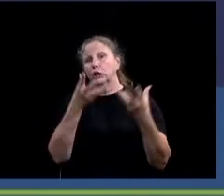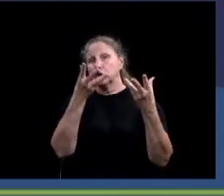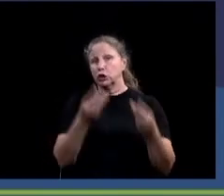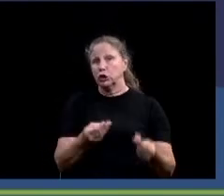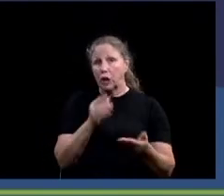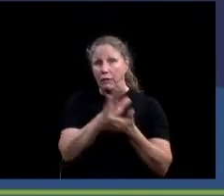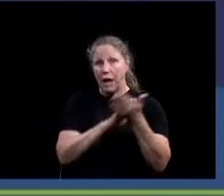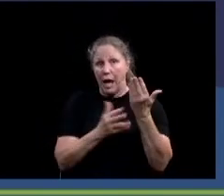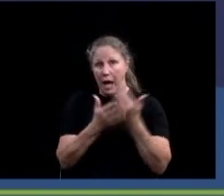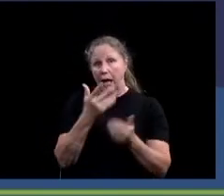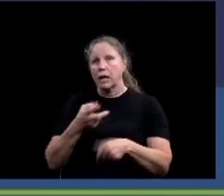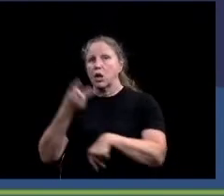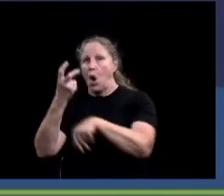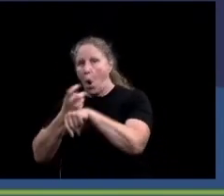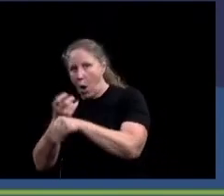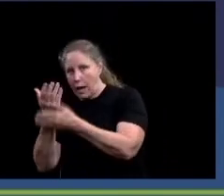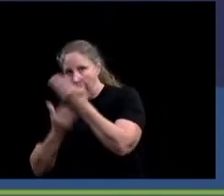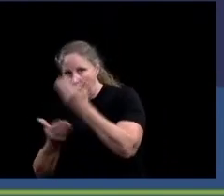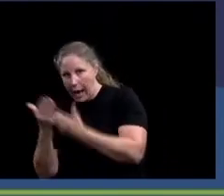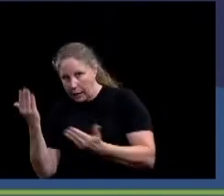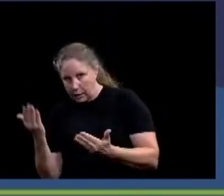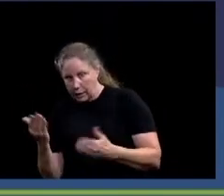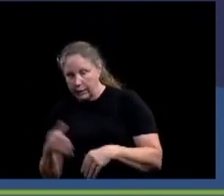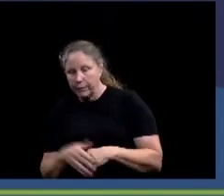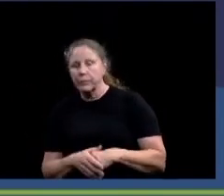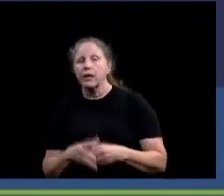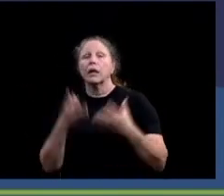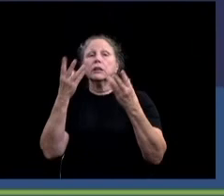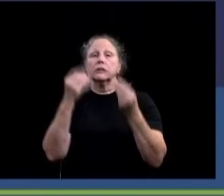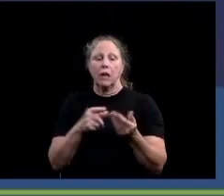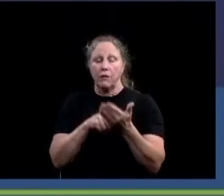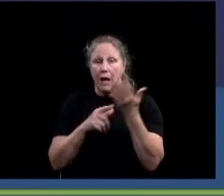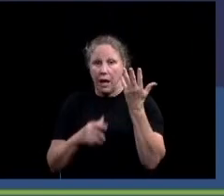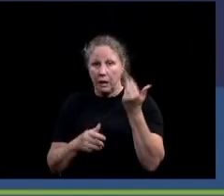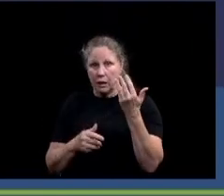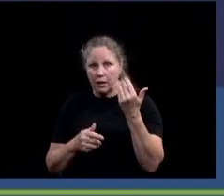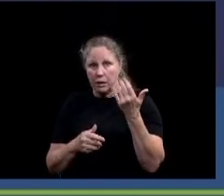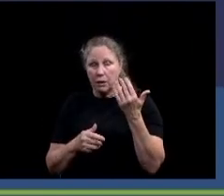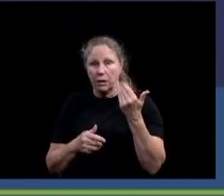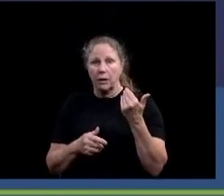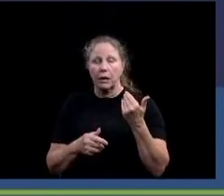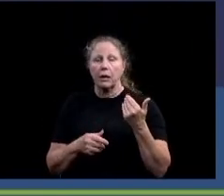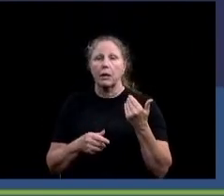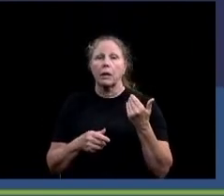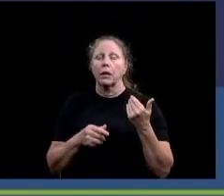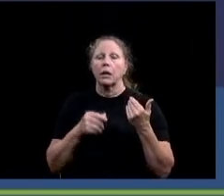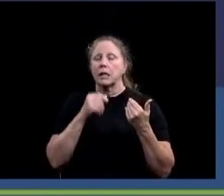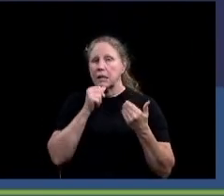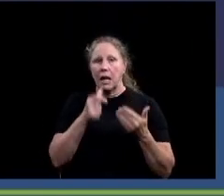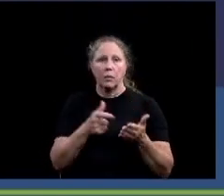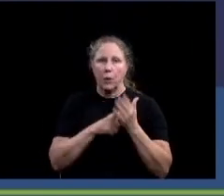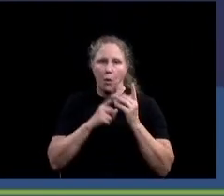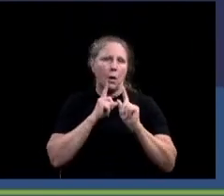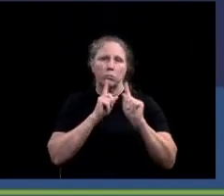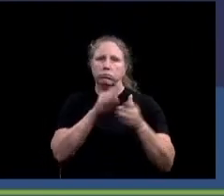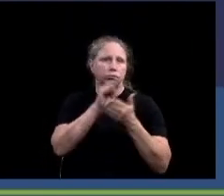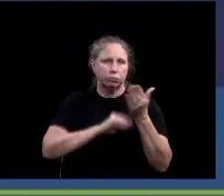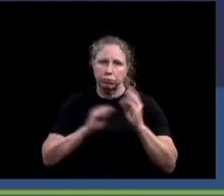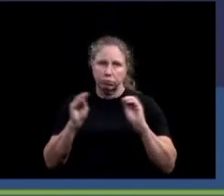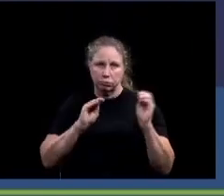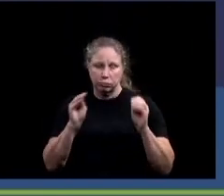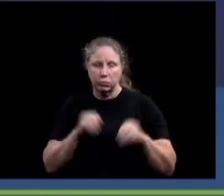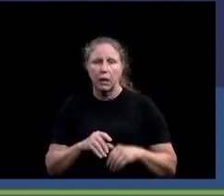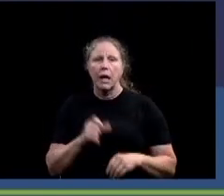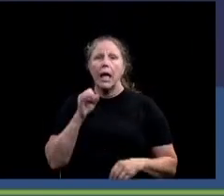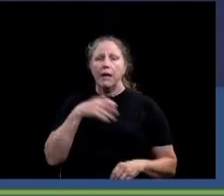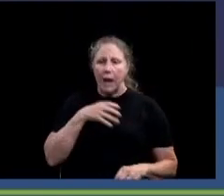a soft empty hand would not require a report, and that would be if I grab your arm to handcuff you, that's a soft